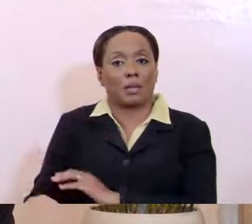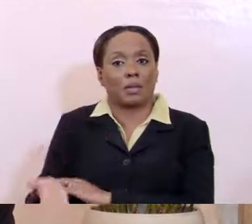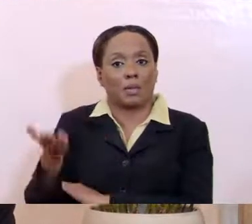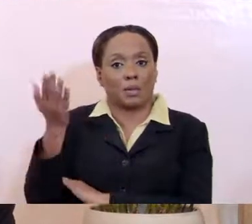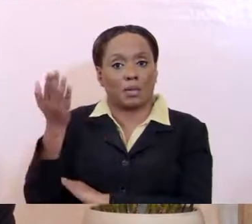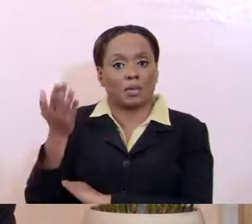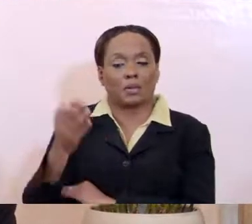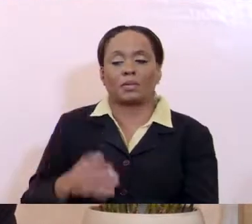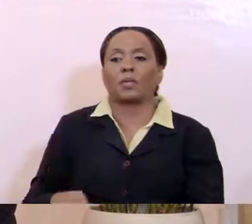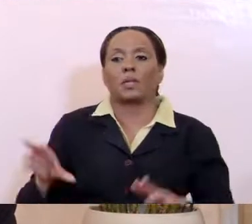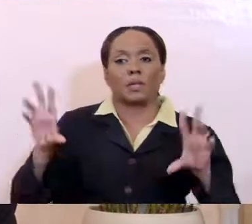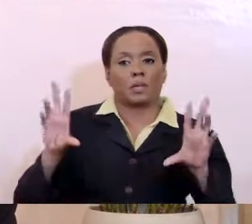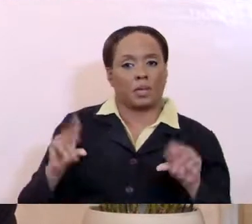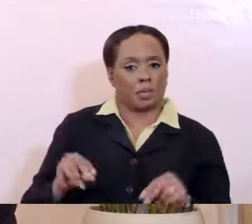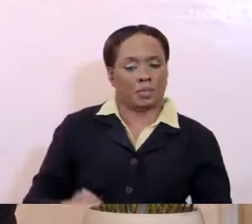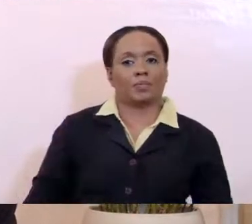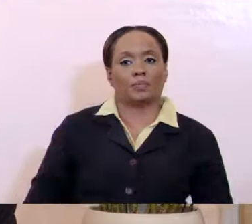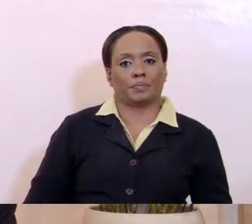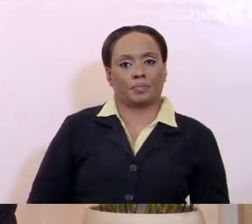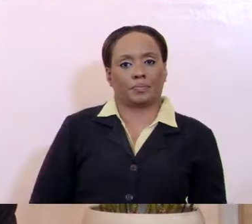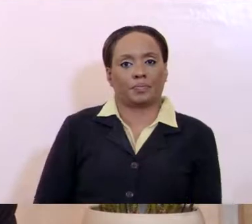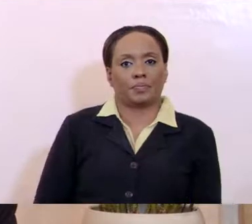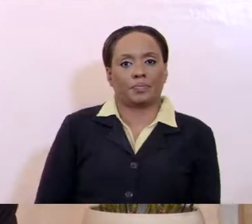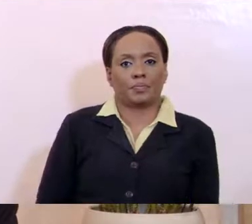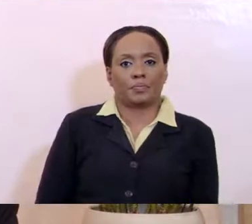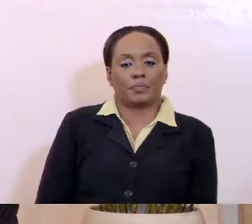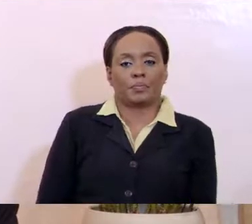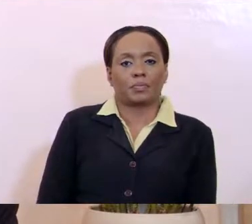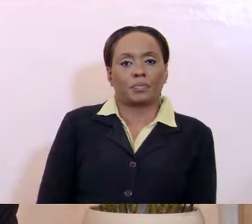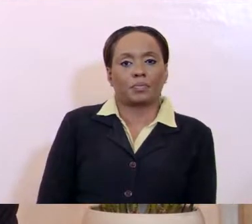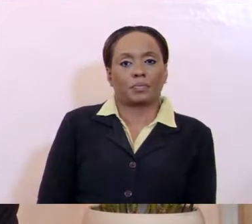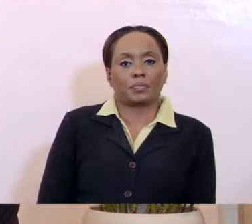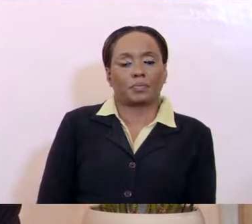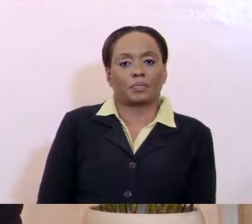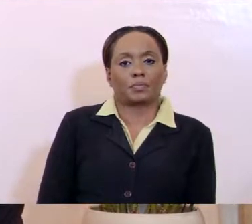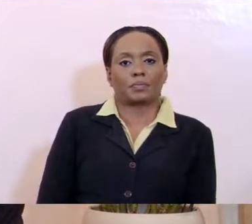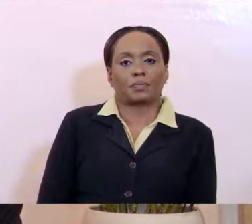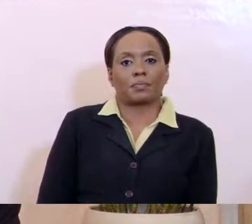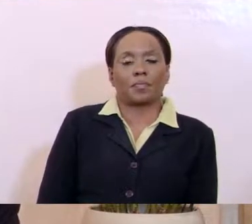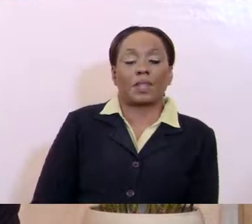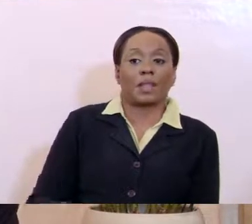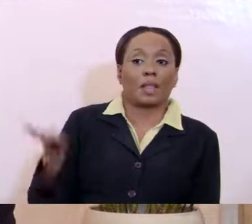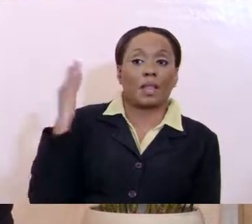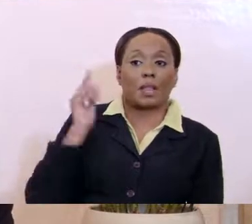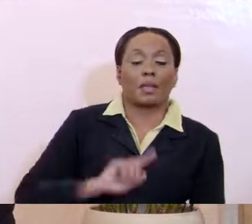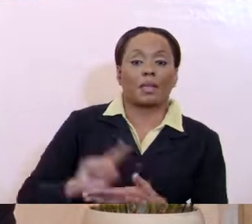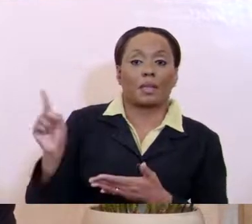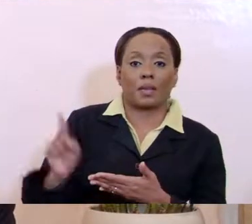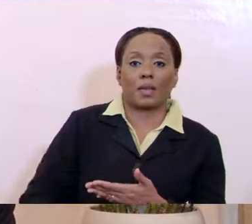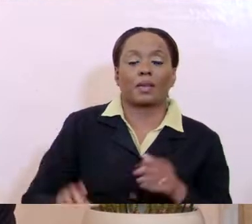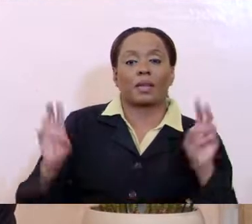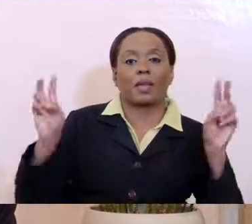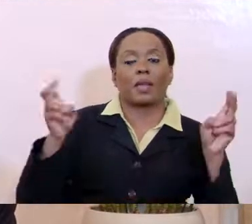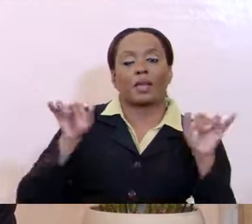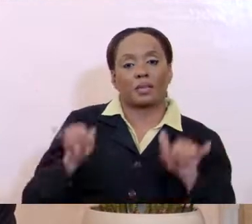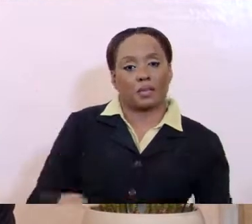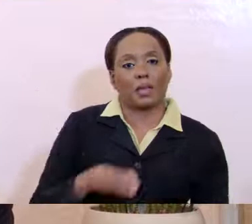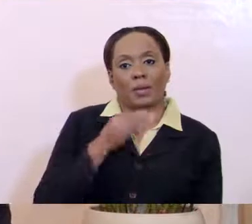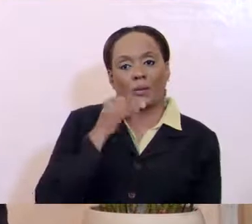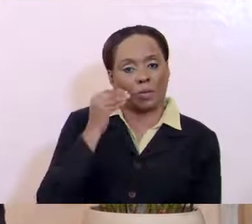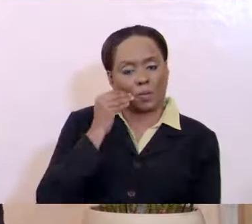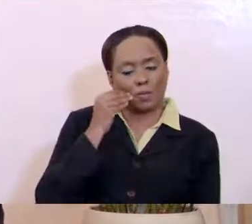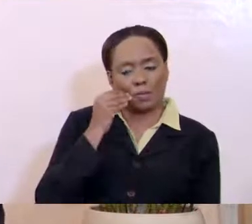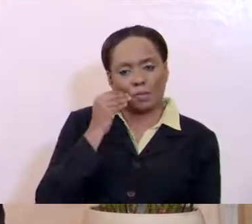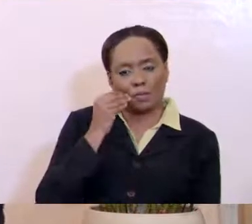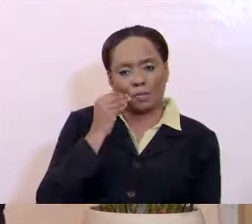That is not the case. The stay-at-home weekend was for last weekend. If we were going to